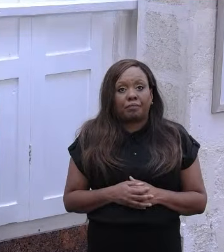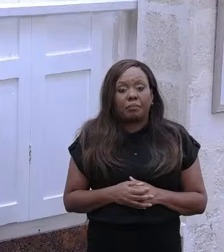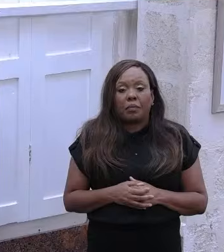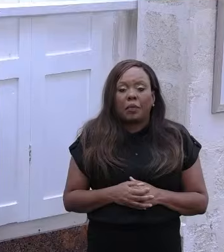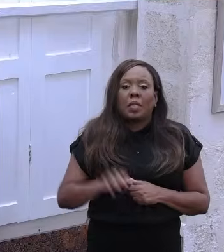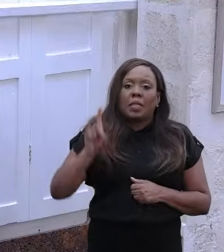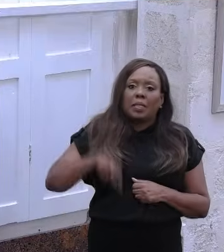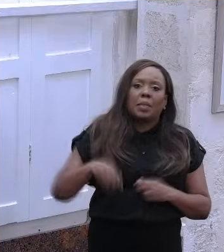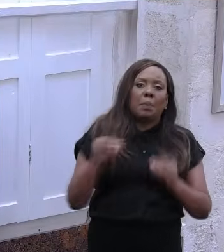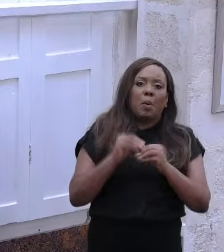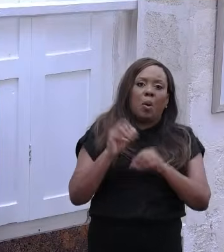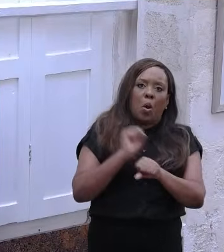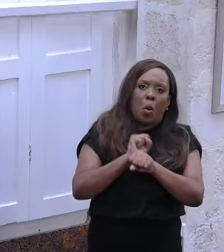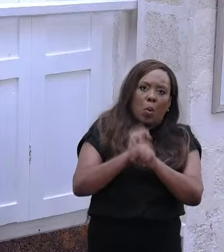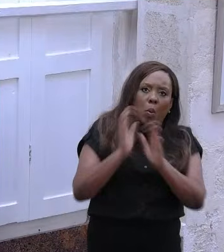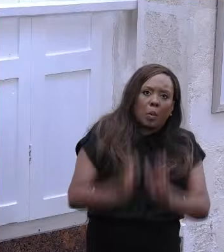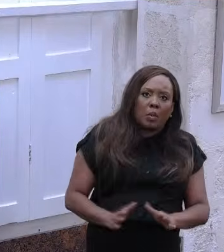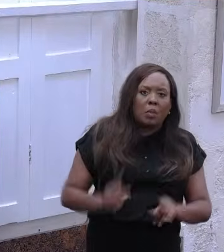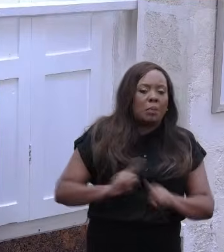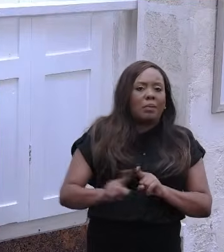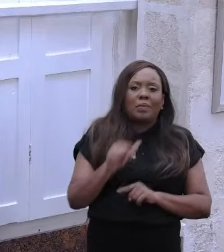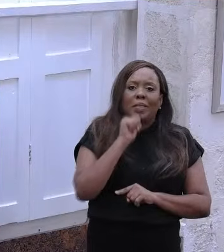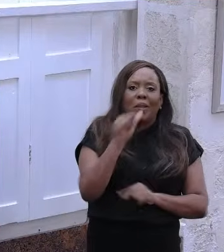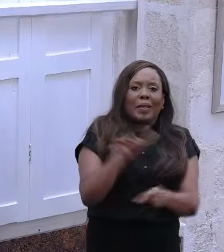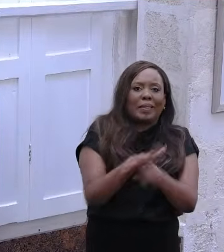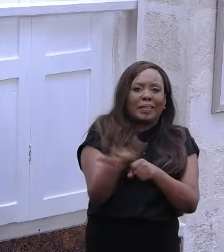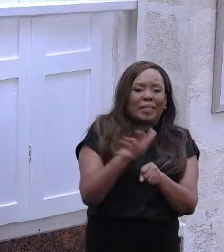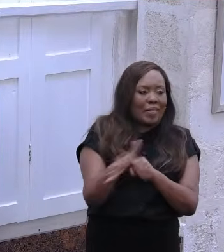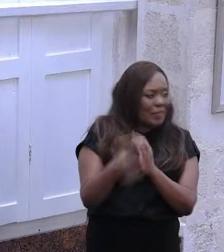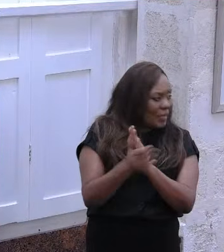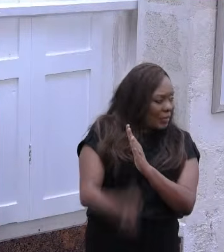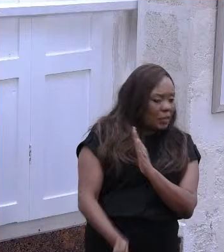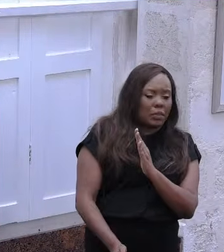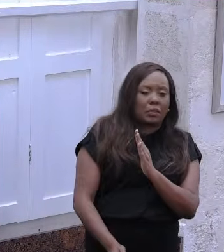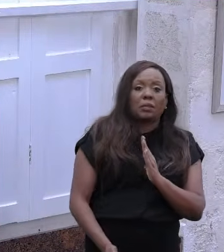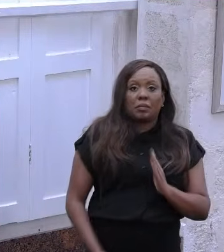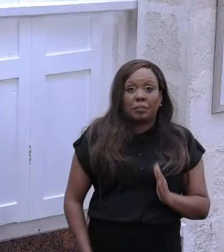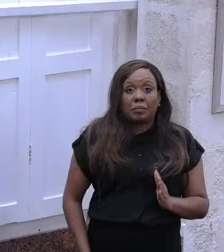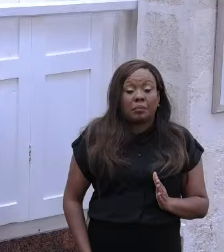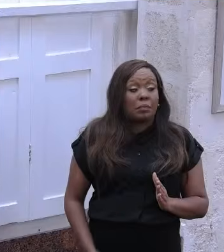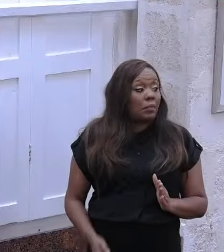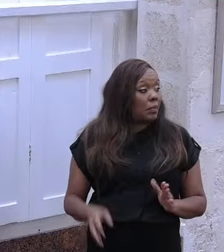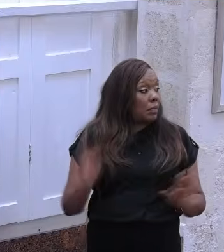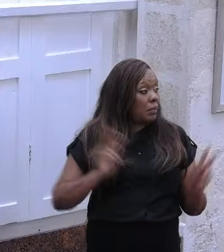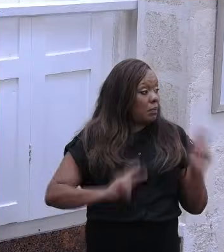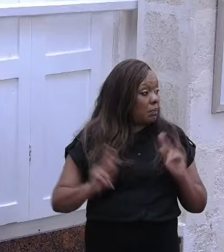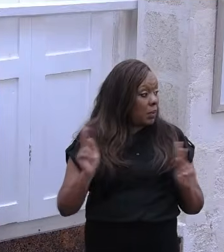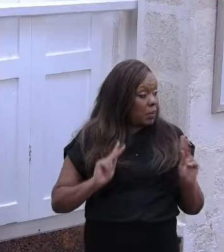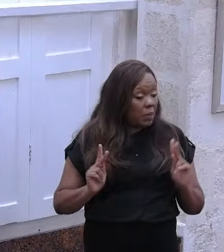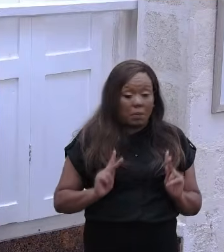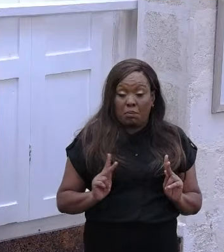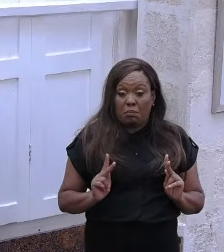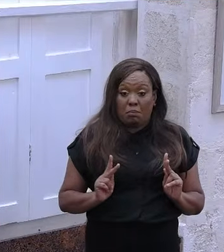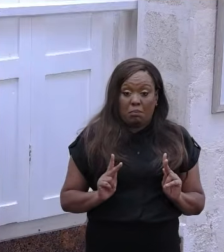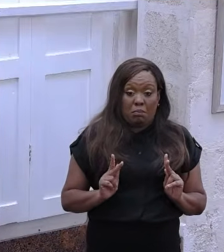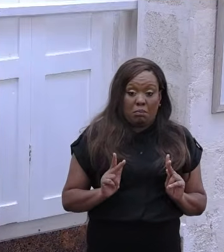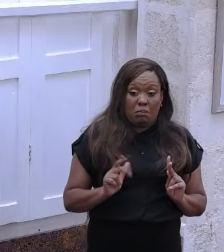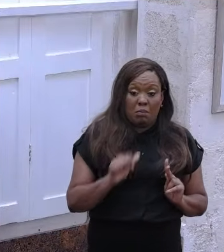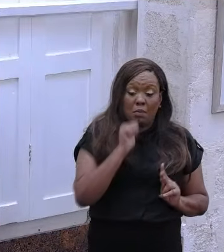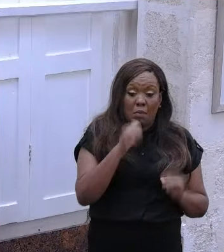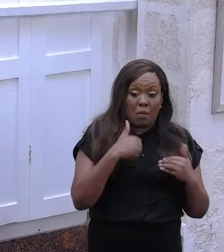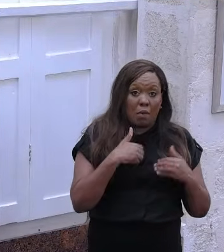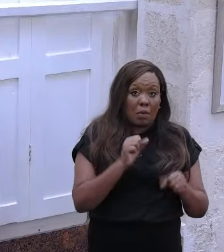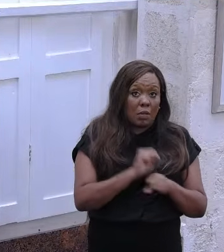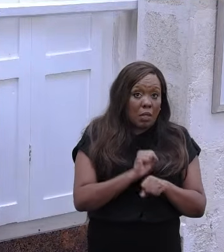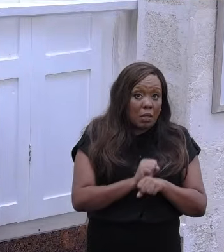higher, but the skills were not there. Not that you didn't have unemployed people, but they were willing to do day labor work, but they